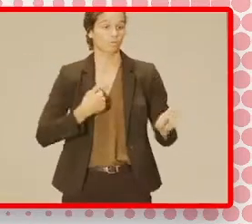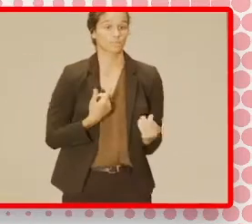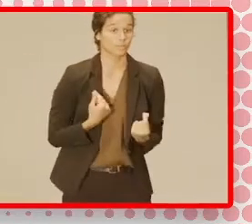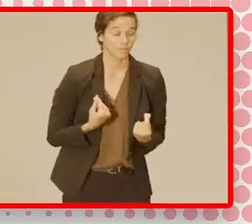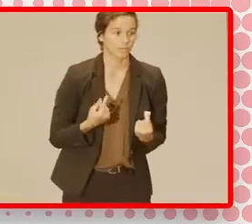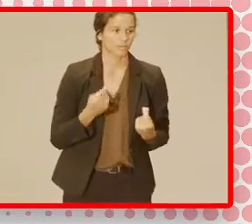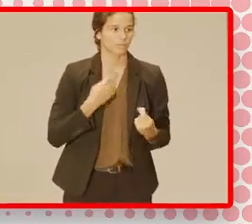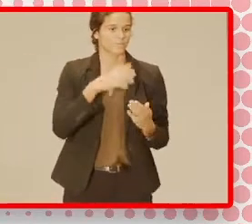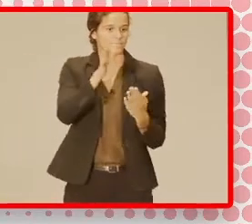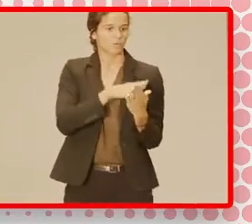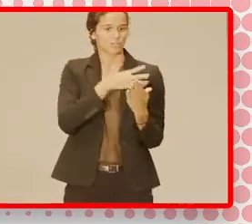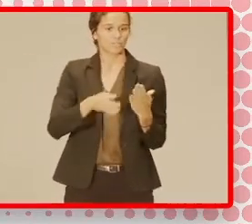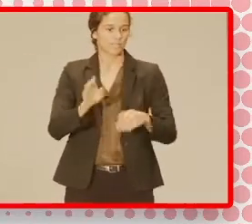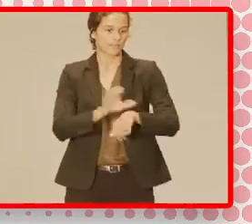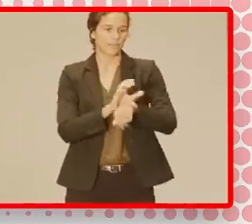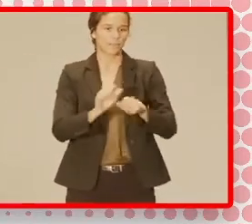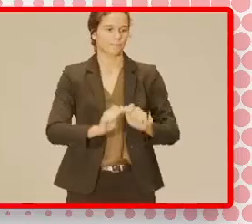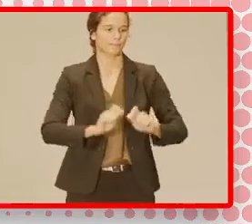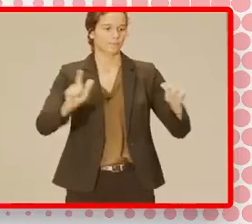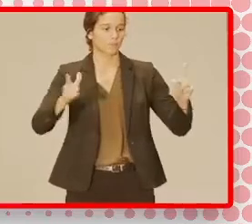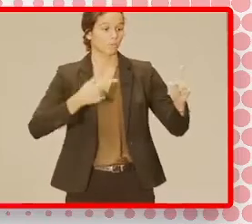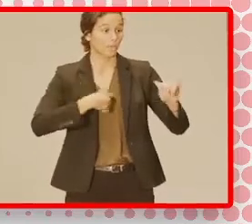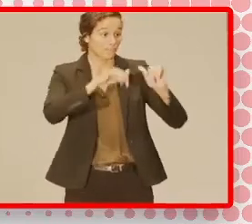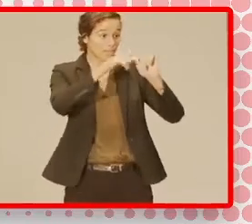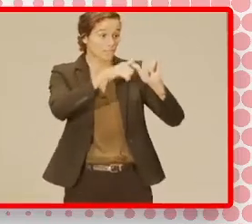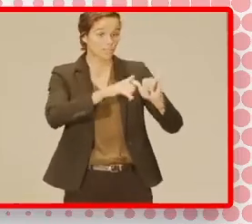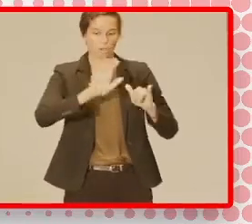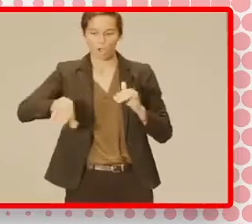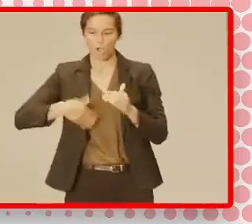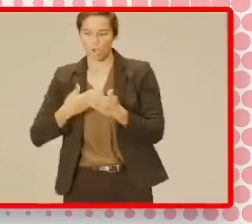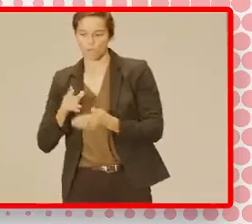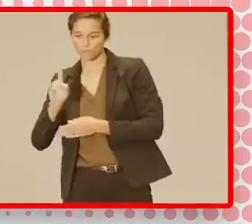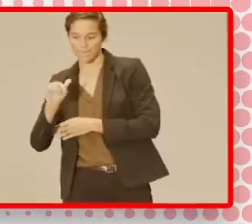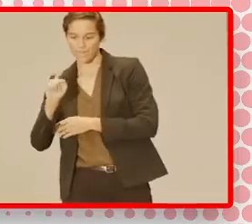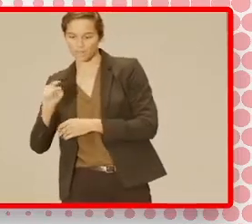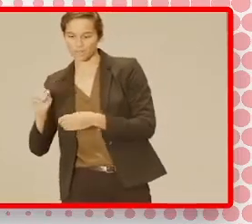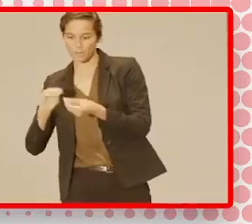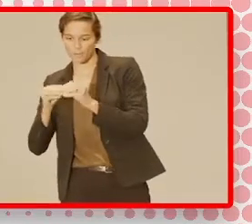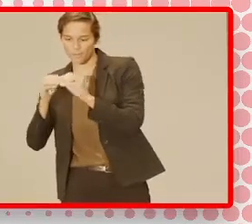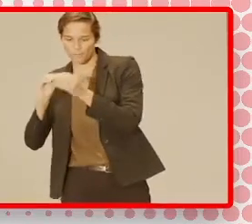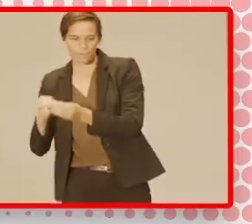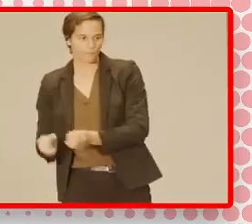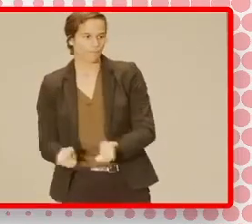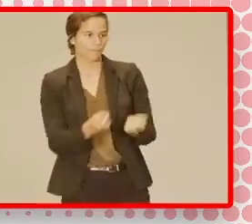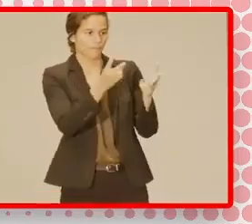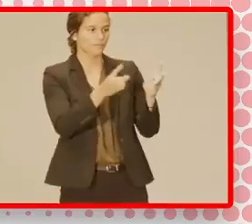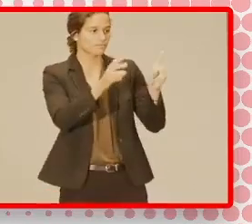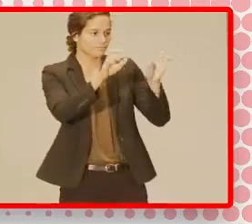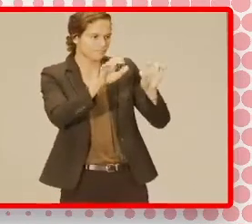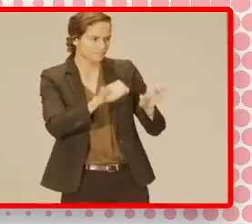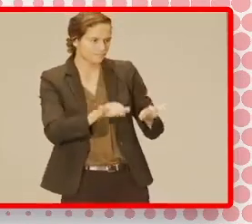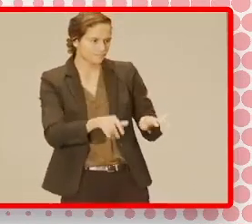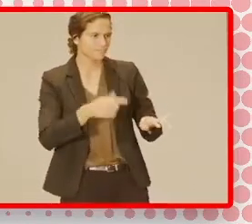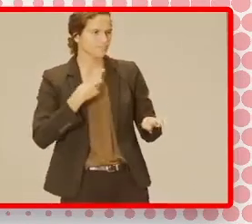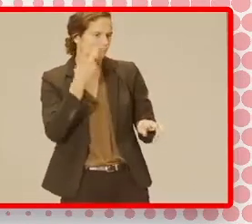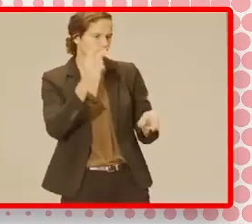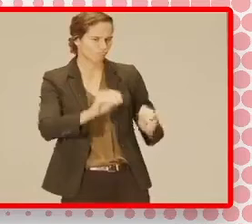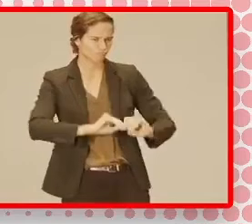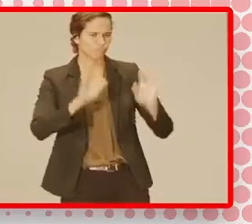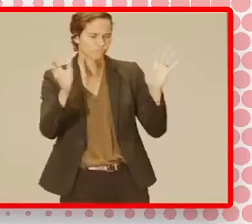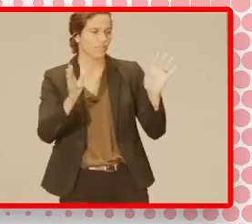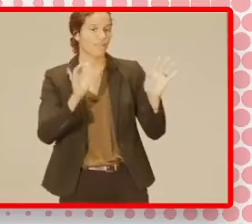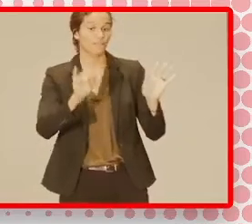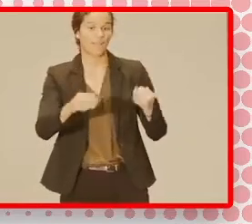measure, and the thing just pops up, and it shows you a line that looks like this, that continues to improve. And so it's important to be able to see that